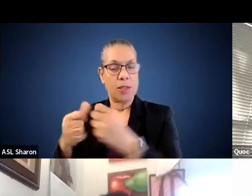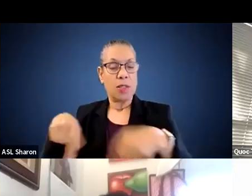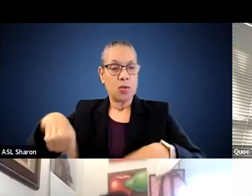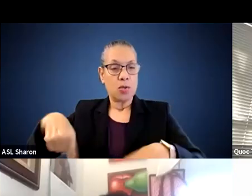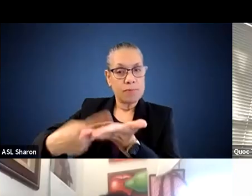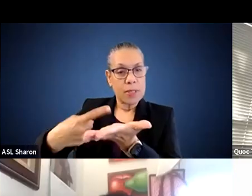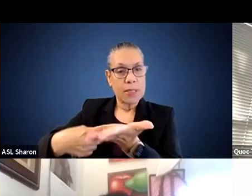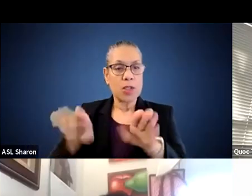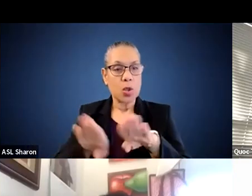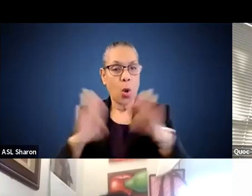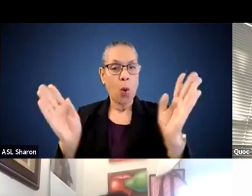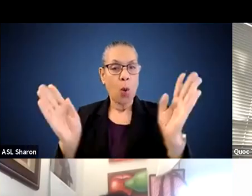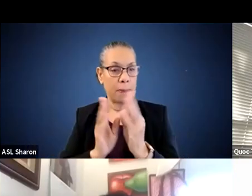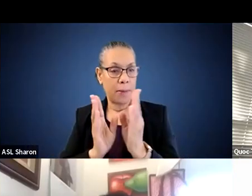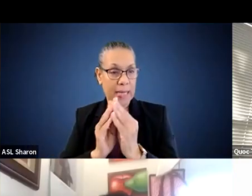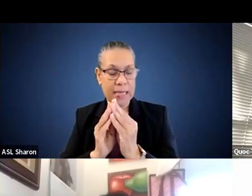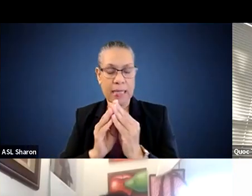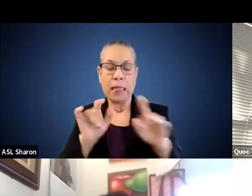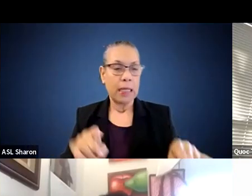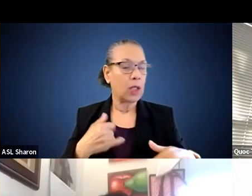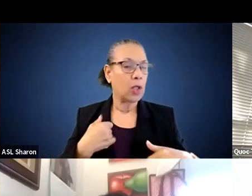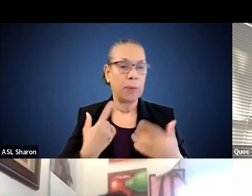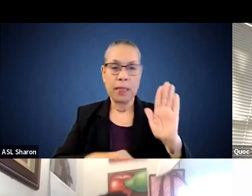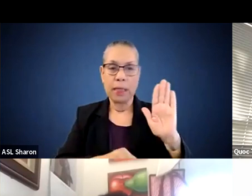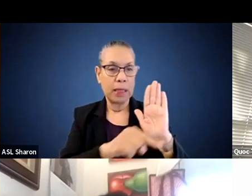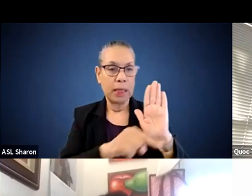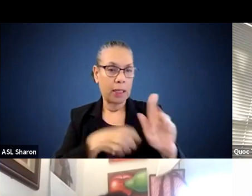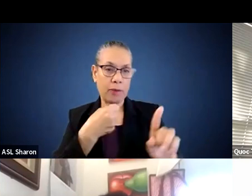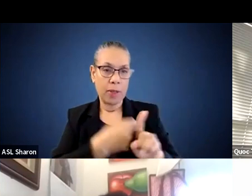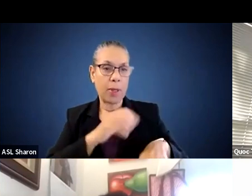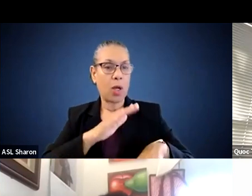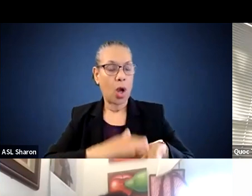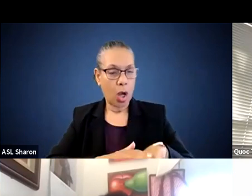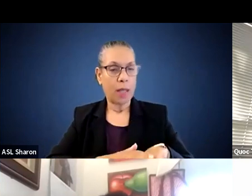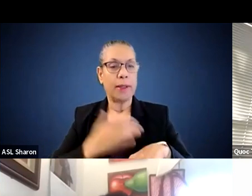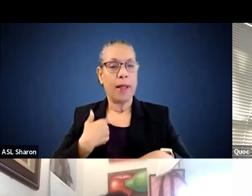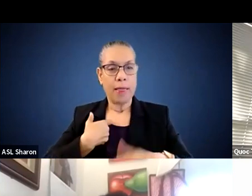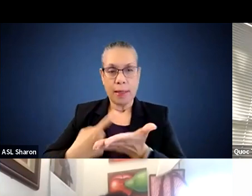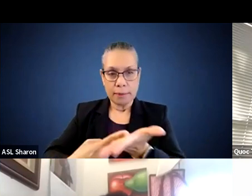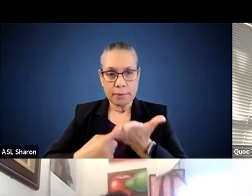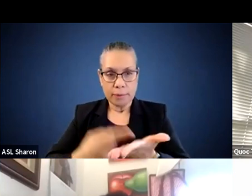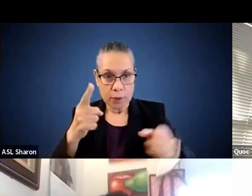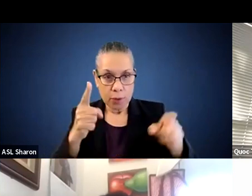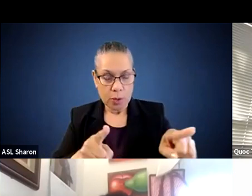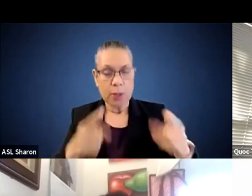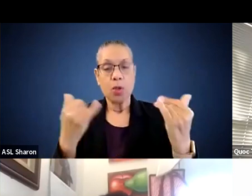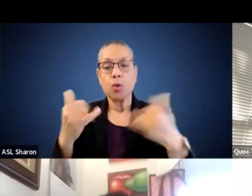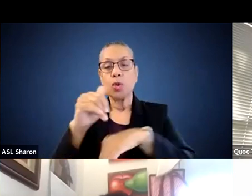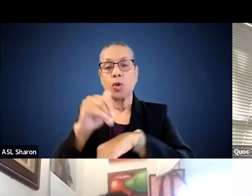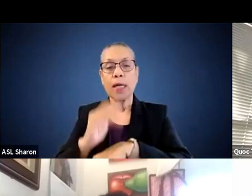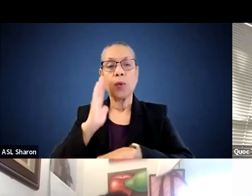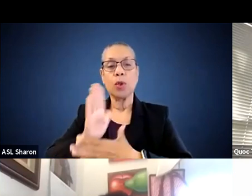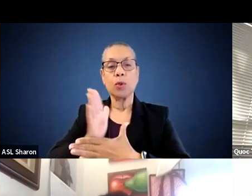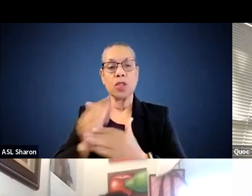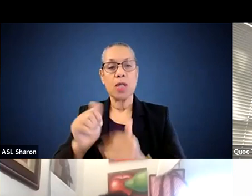discussion in an open meeting could have had could have a negative impact on the committee's bargaining strategy tonight's session is